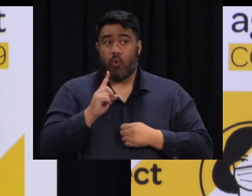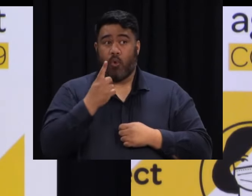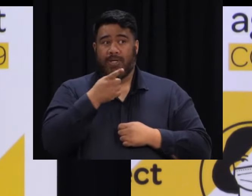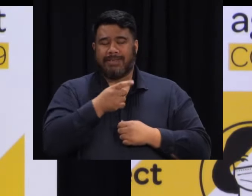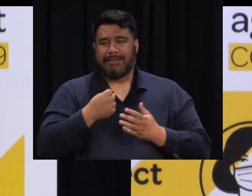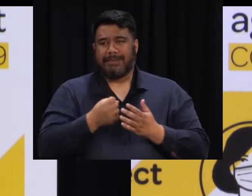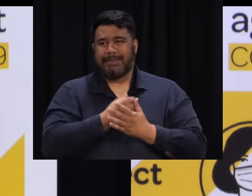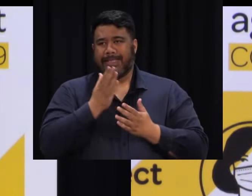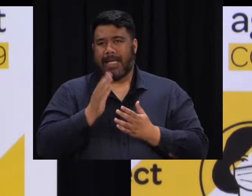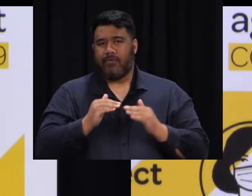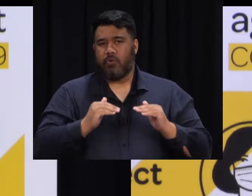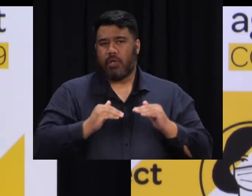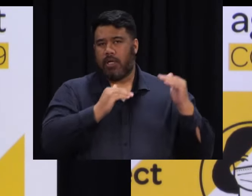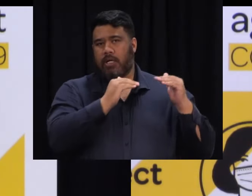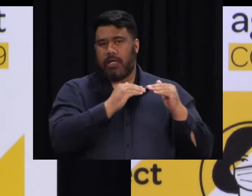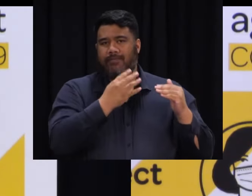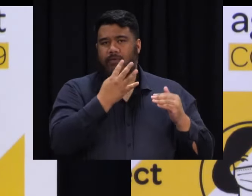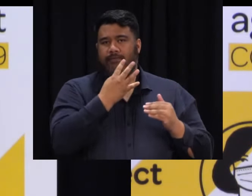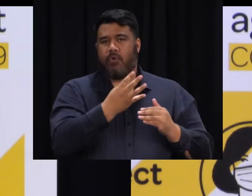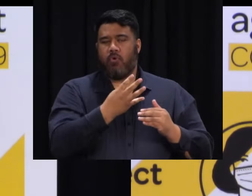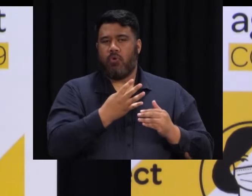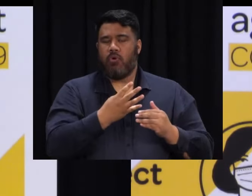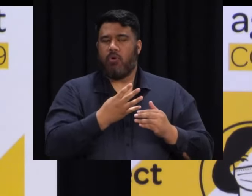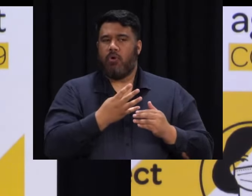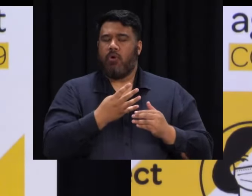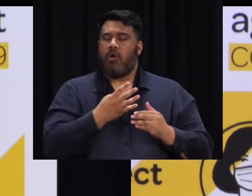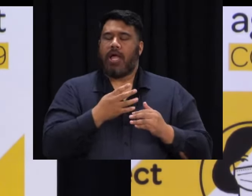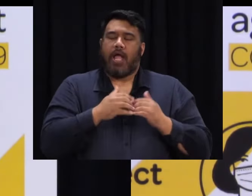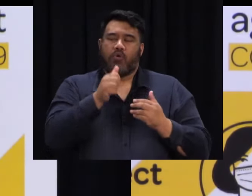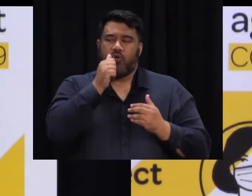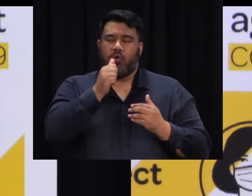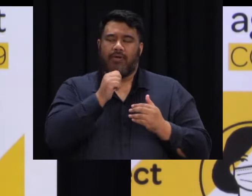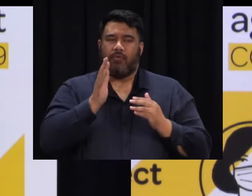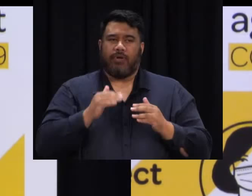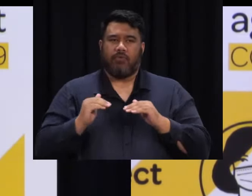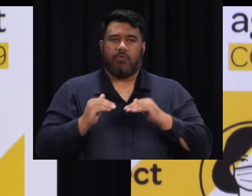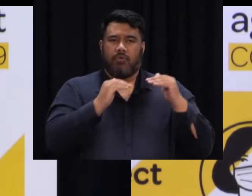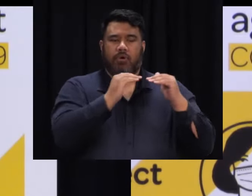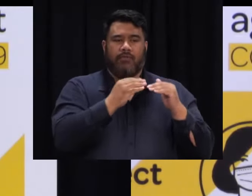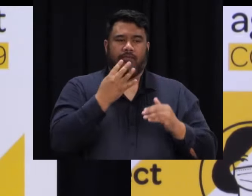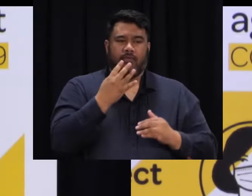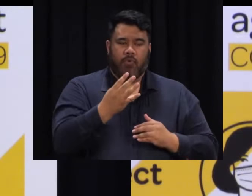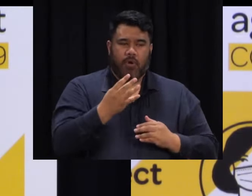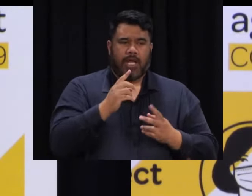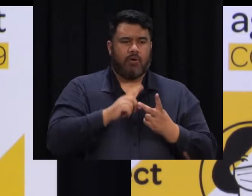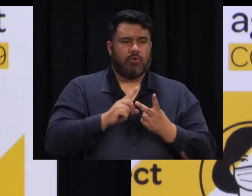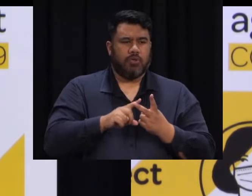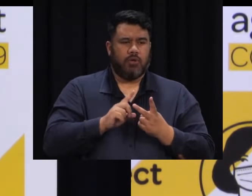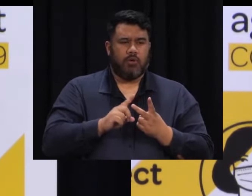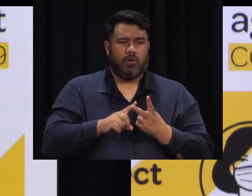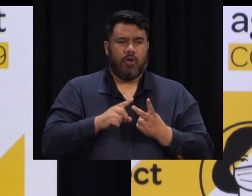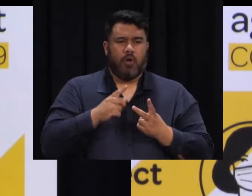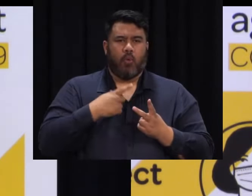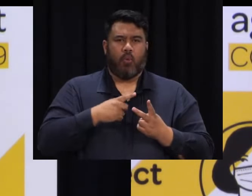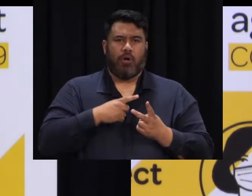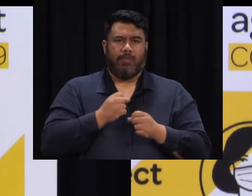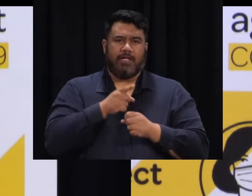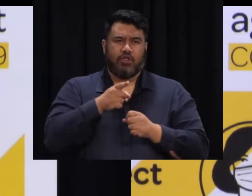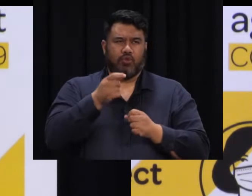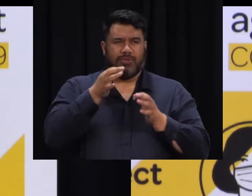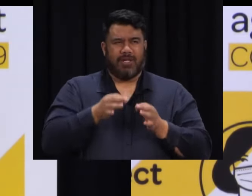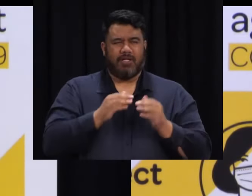factor lockdown fatigue had in your decision to move down to level 3 this time? Well, if I may, I might start with Dr. Bloomfield because he gives us